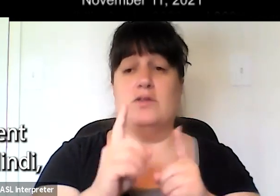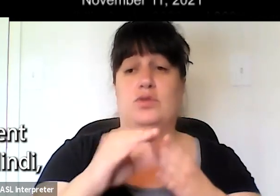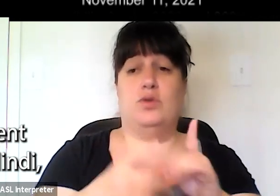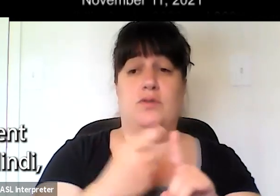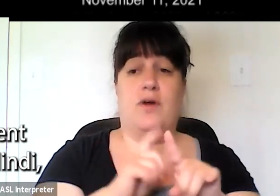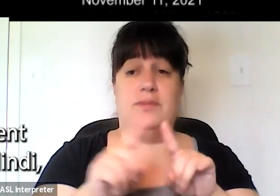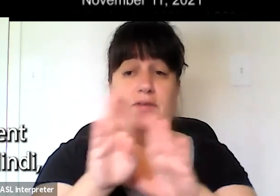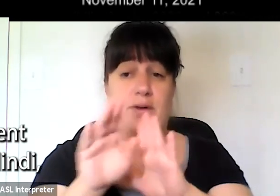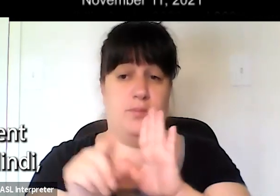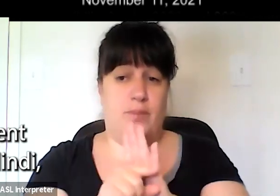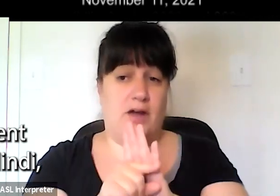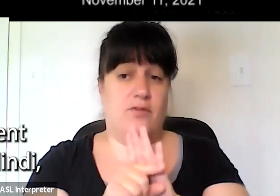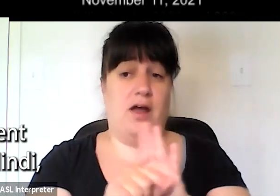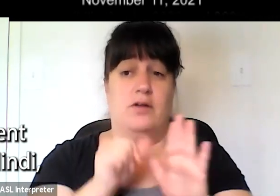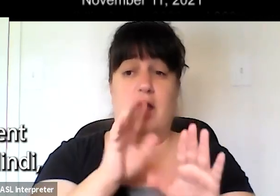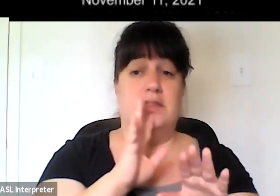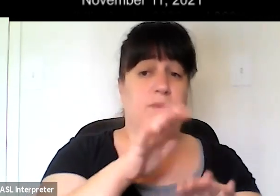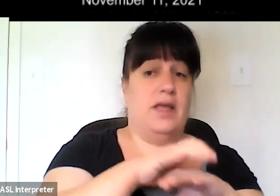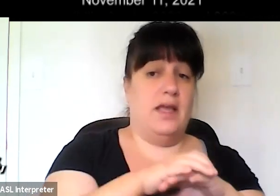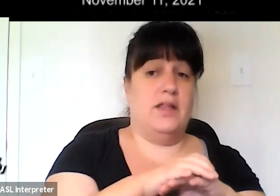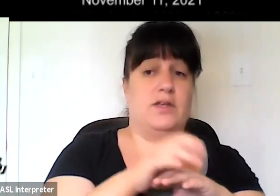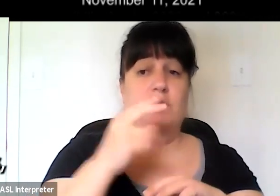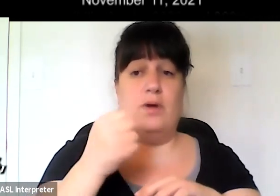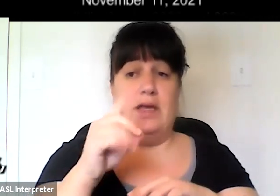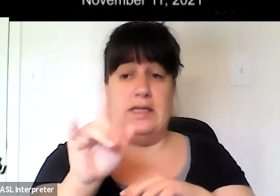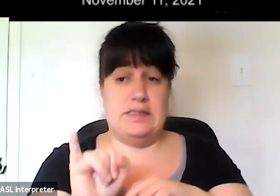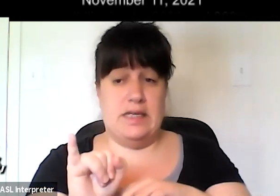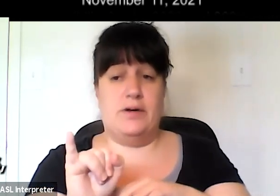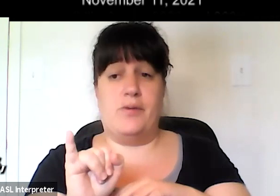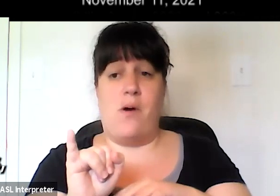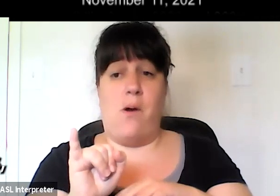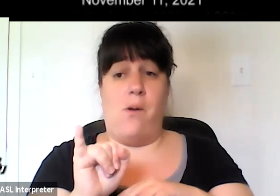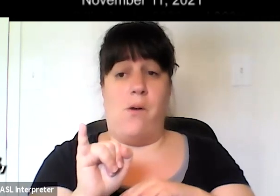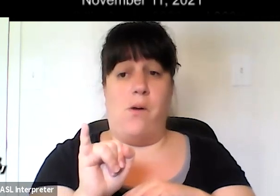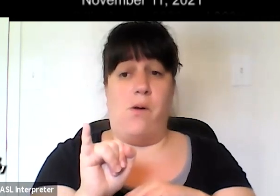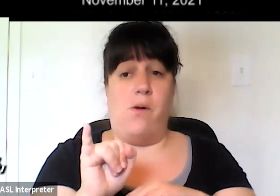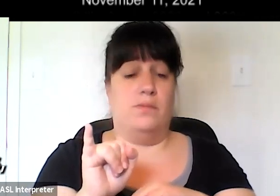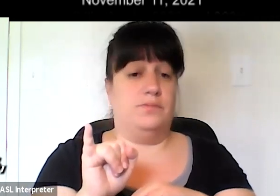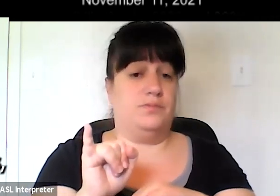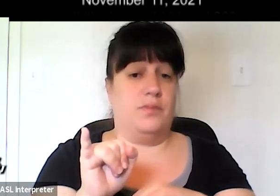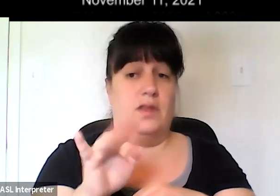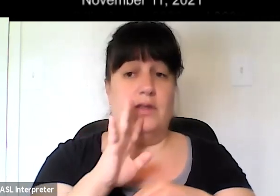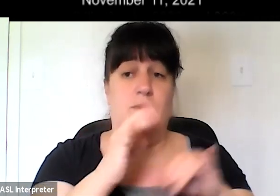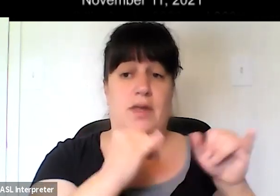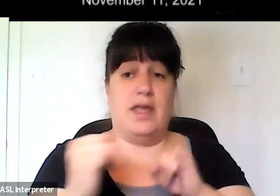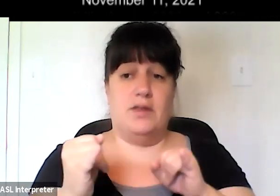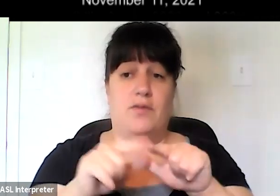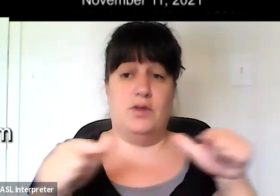different backgrounds, who do not speak English or Hindi, or majorly in the speak in the regional